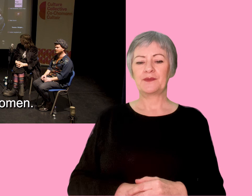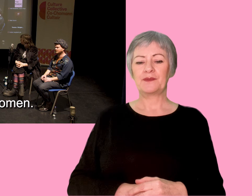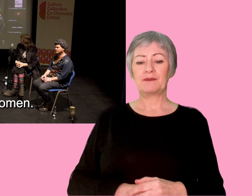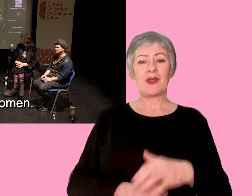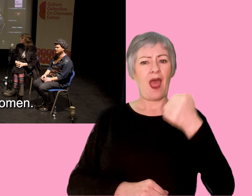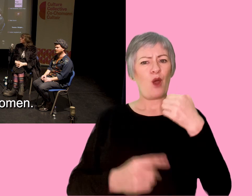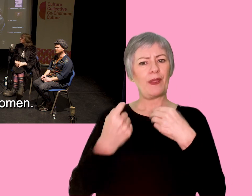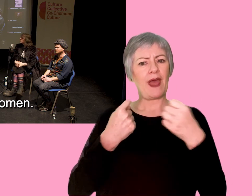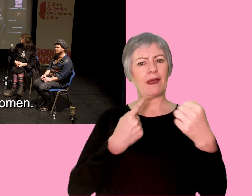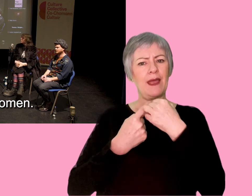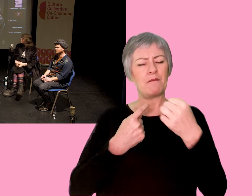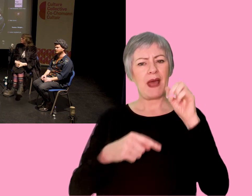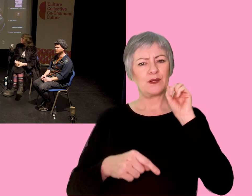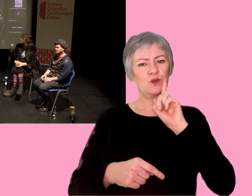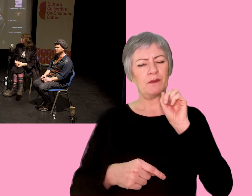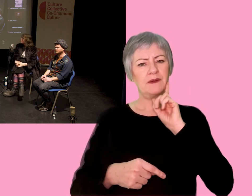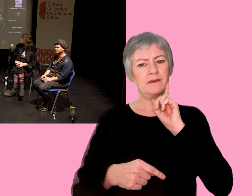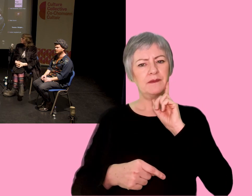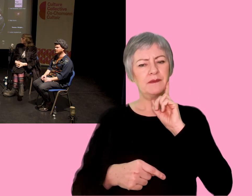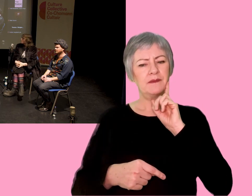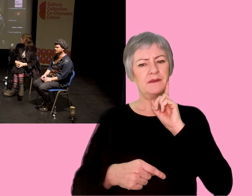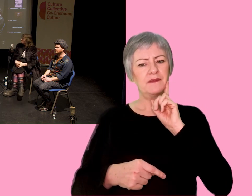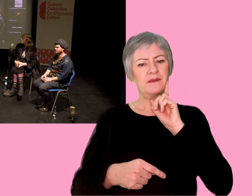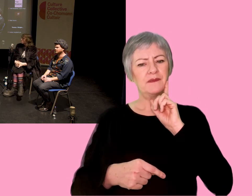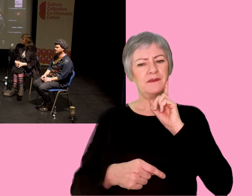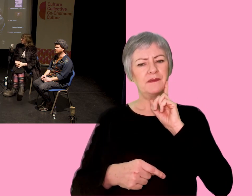How that impacts women.